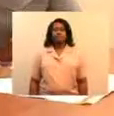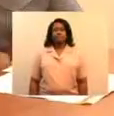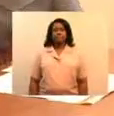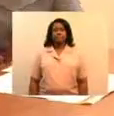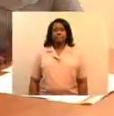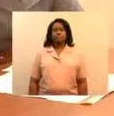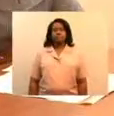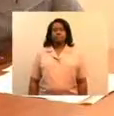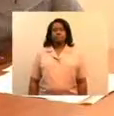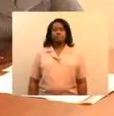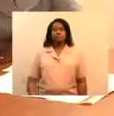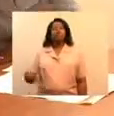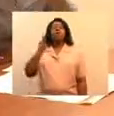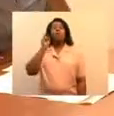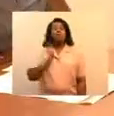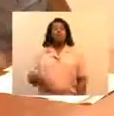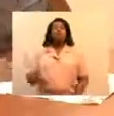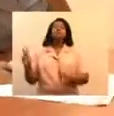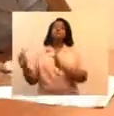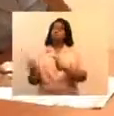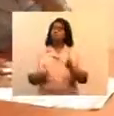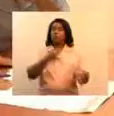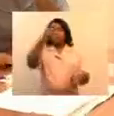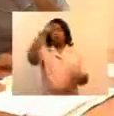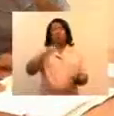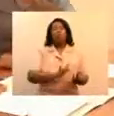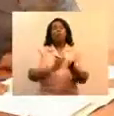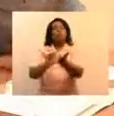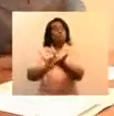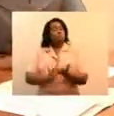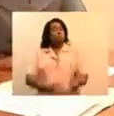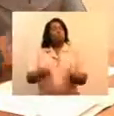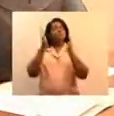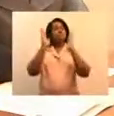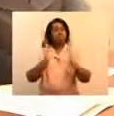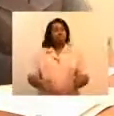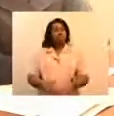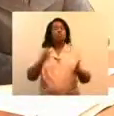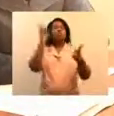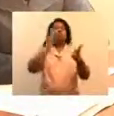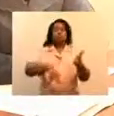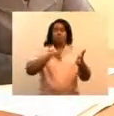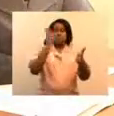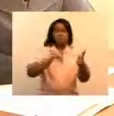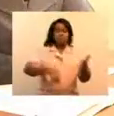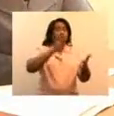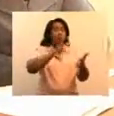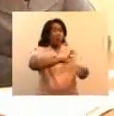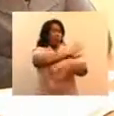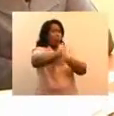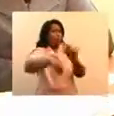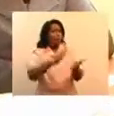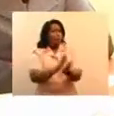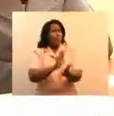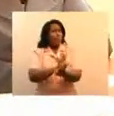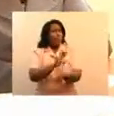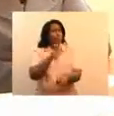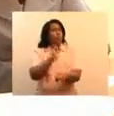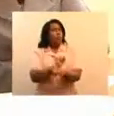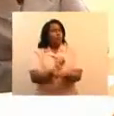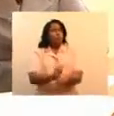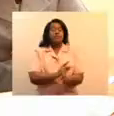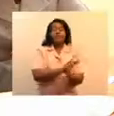It is your responsibility to ensure that you are prepared for your mediation session. Read all